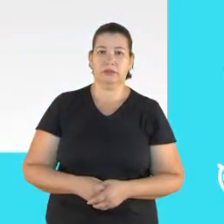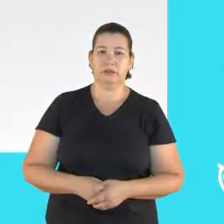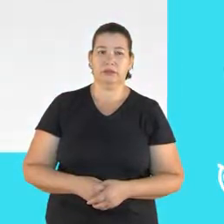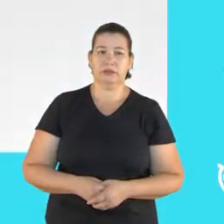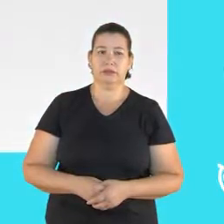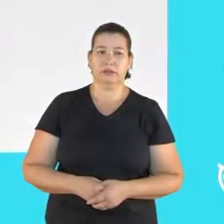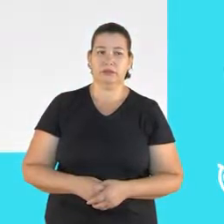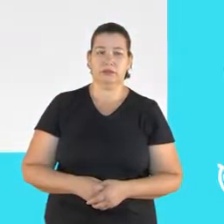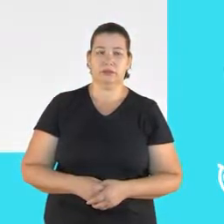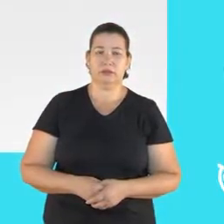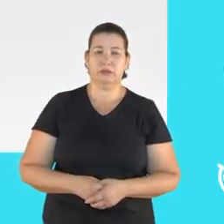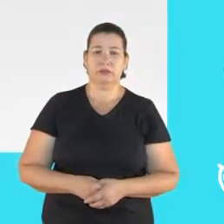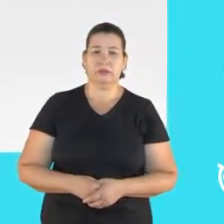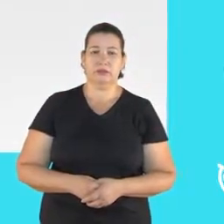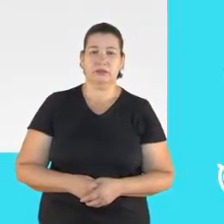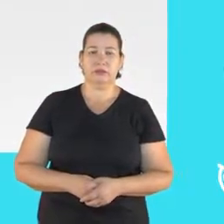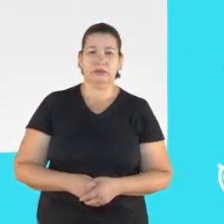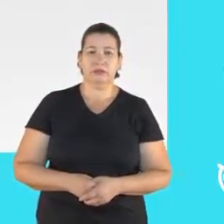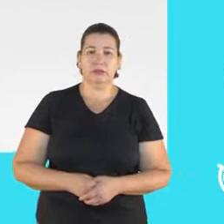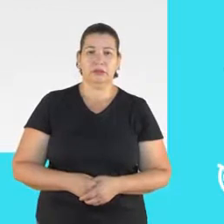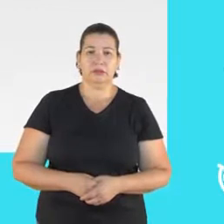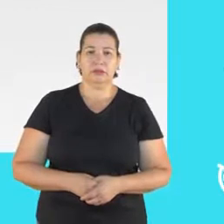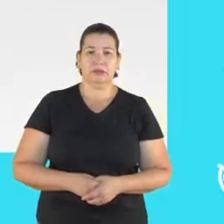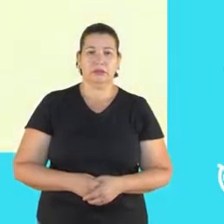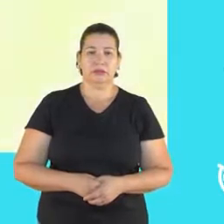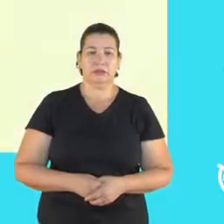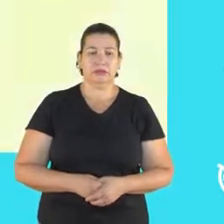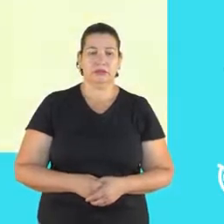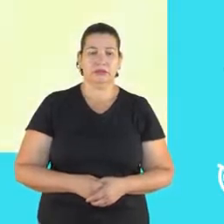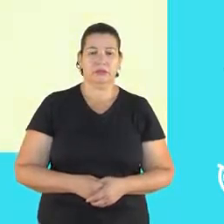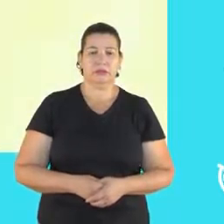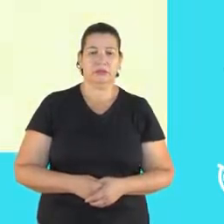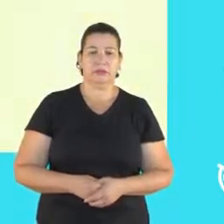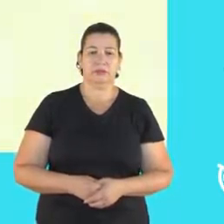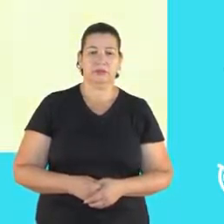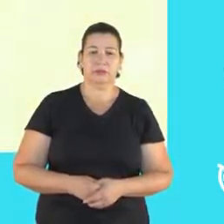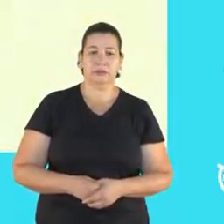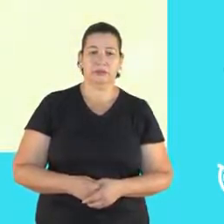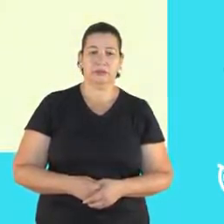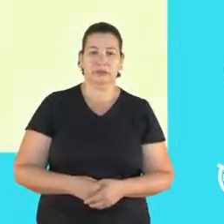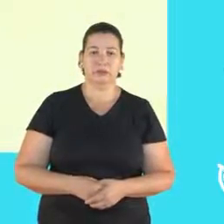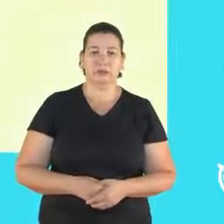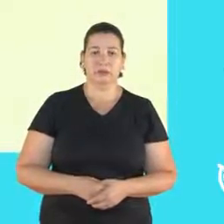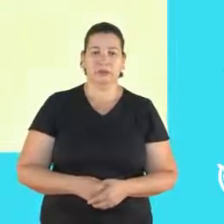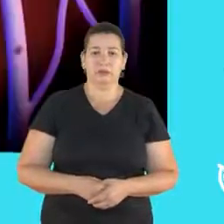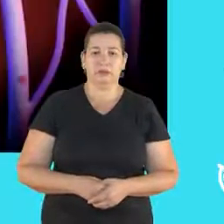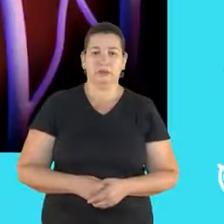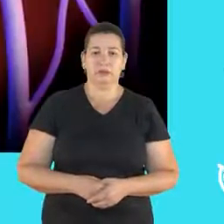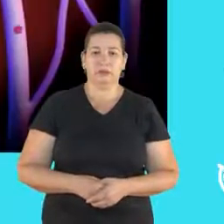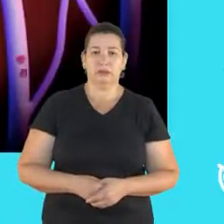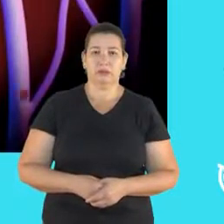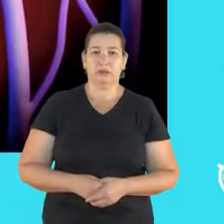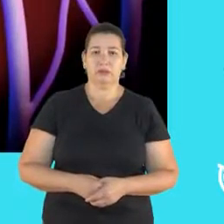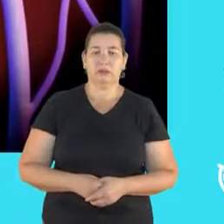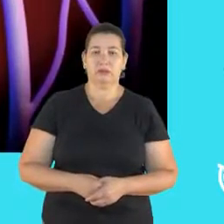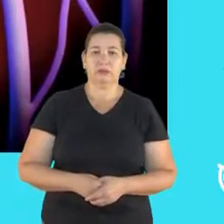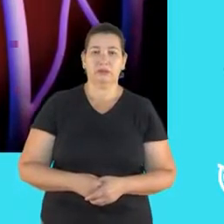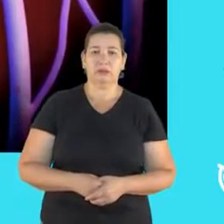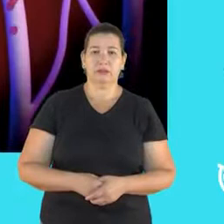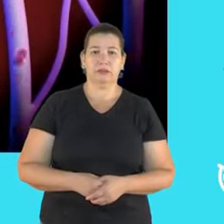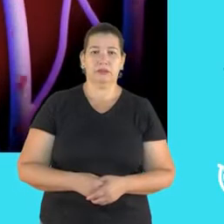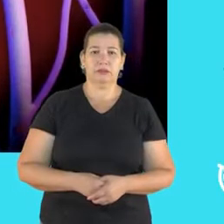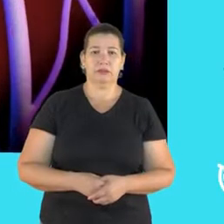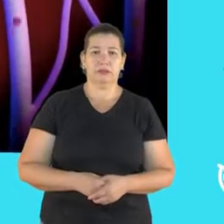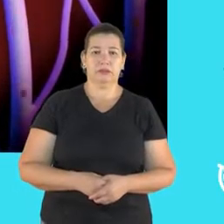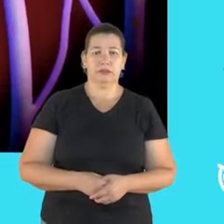are several hormone-producing glands, 3 in your brain and 7 in the rest of your body. Each is surrounded by a network of